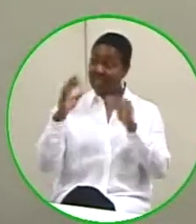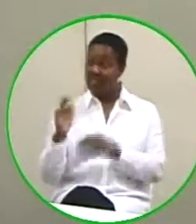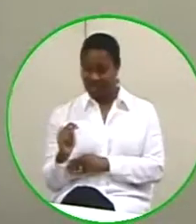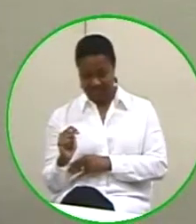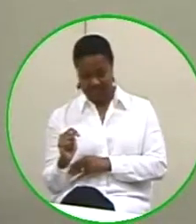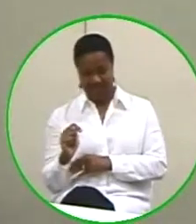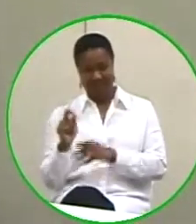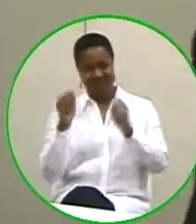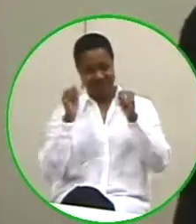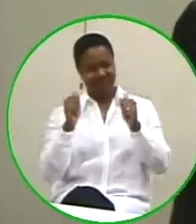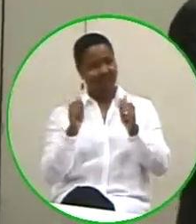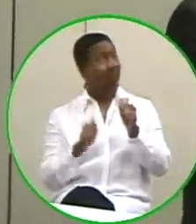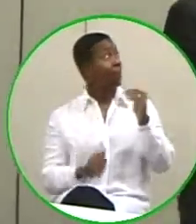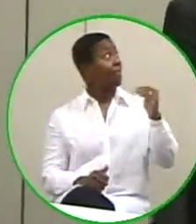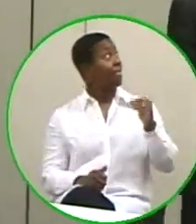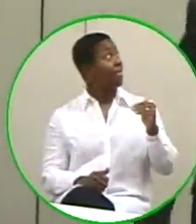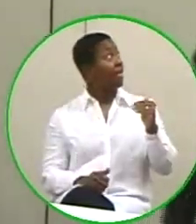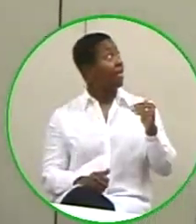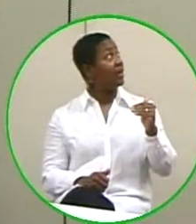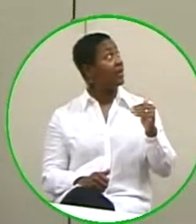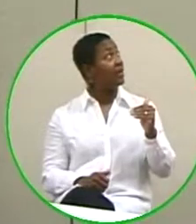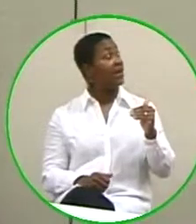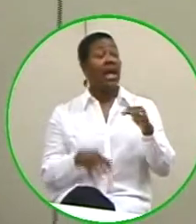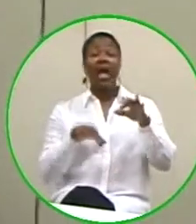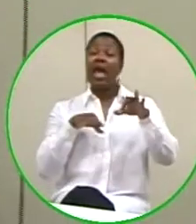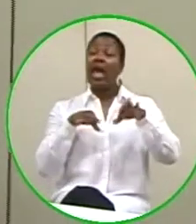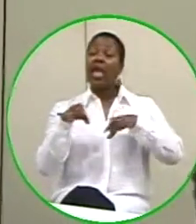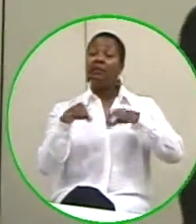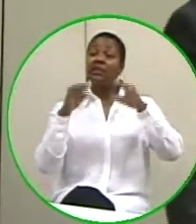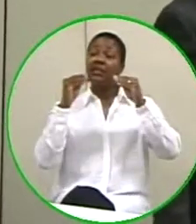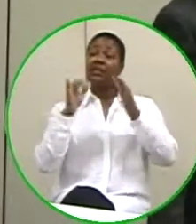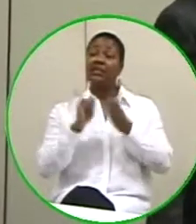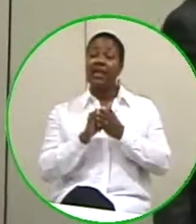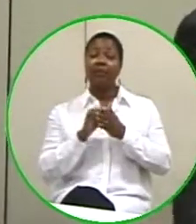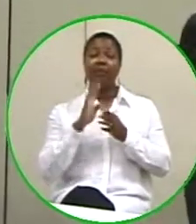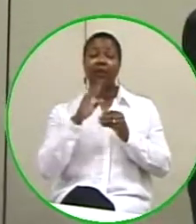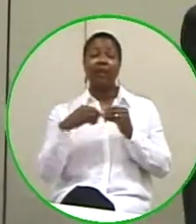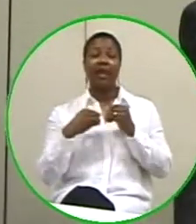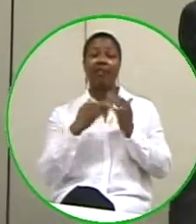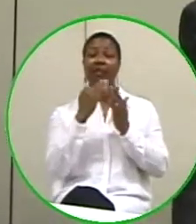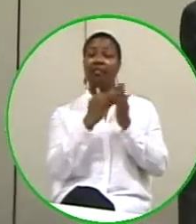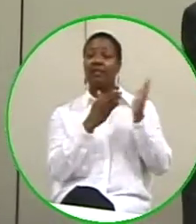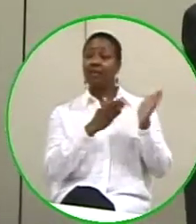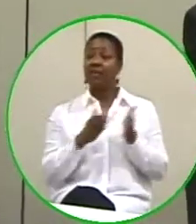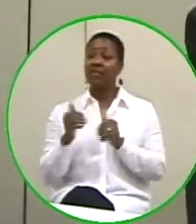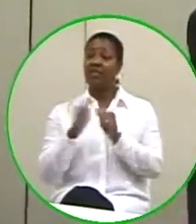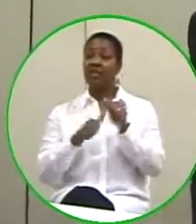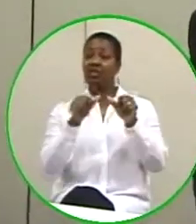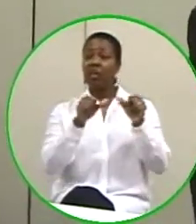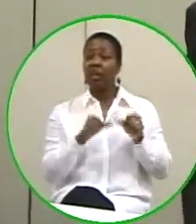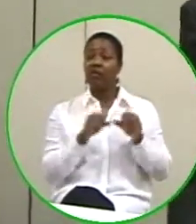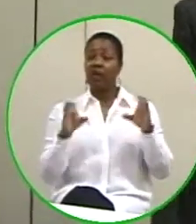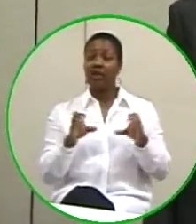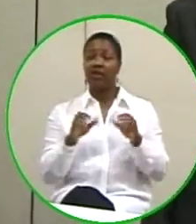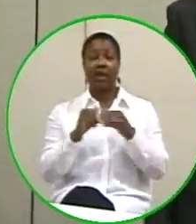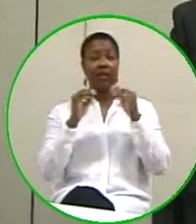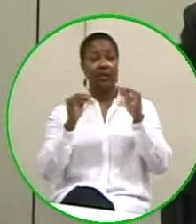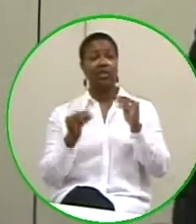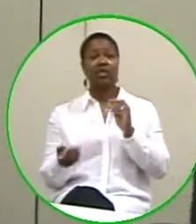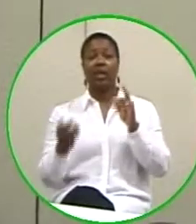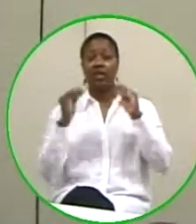it. Excellent, good. Okay, we want to explicitly teach those. We talked a little bit about having lesson plans for each of the areas or activities and a teach